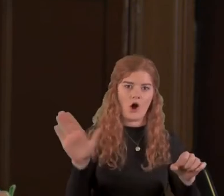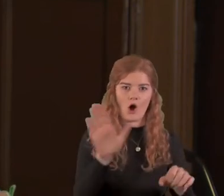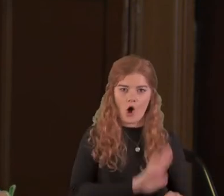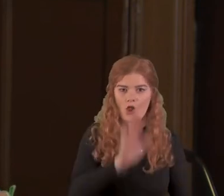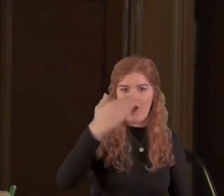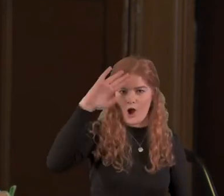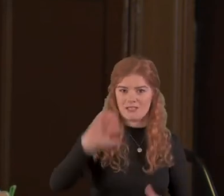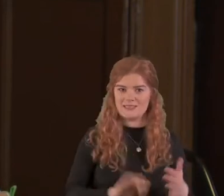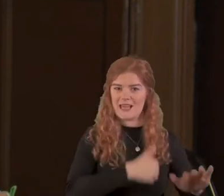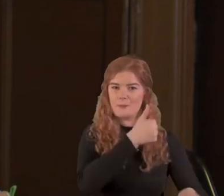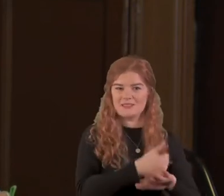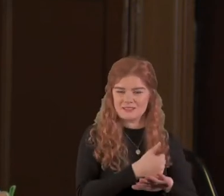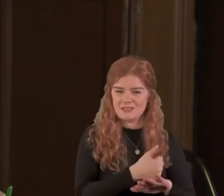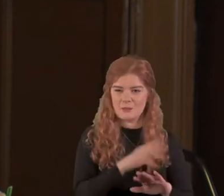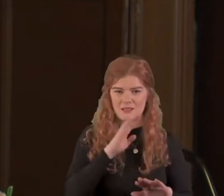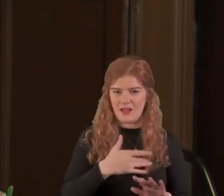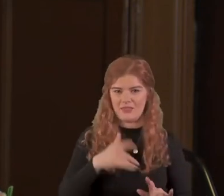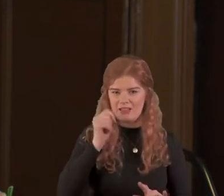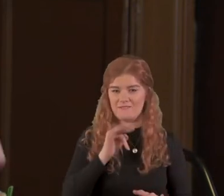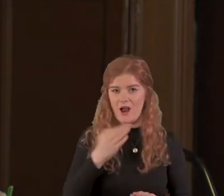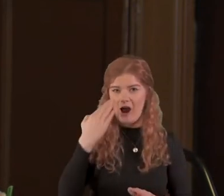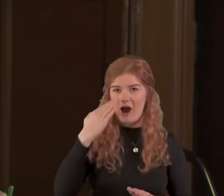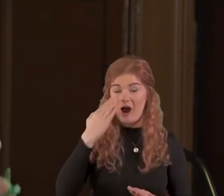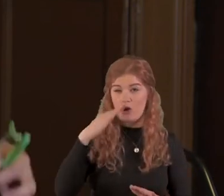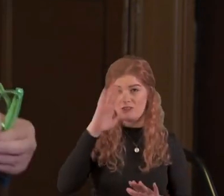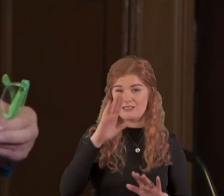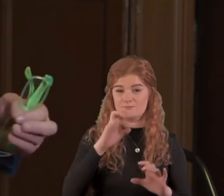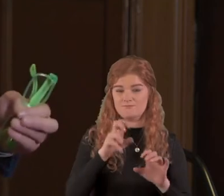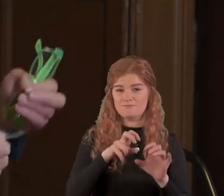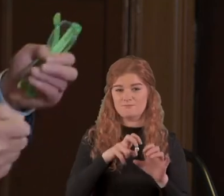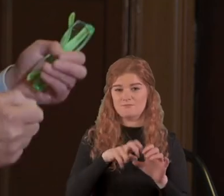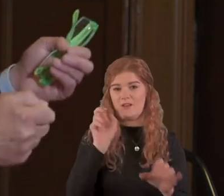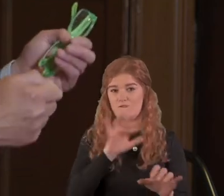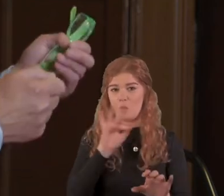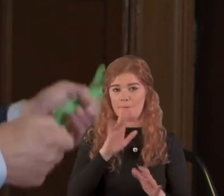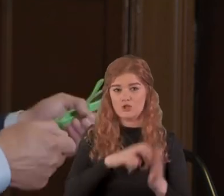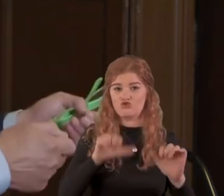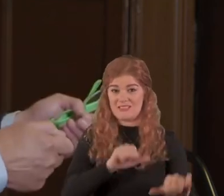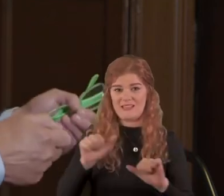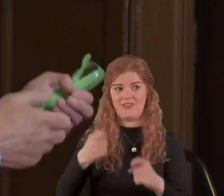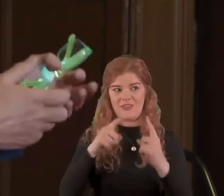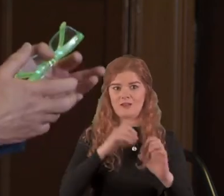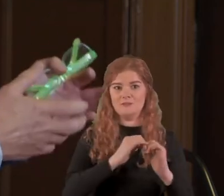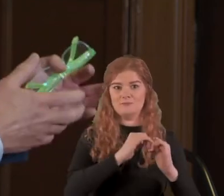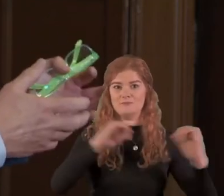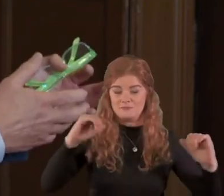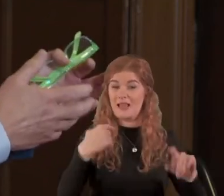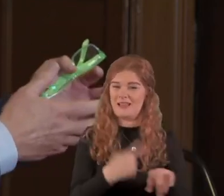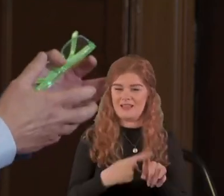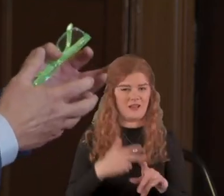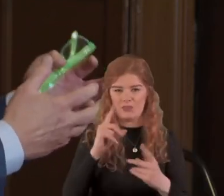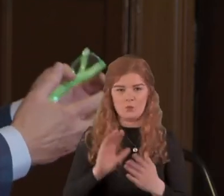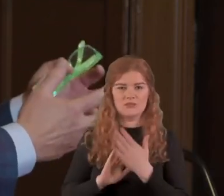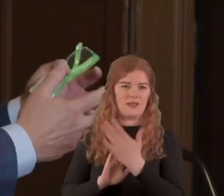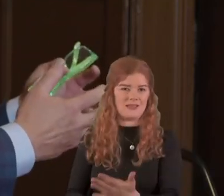idea of the Irish going back from the treaty and then moving themselves further away again, I think went against